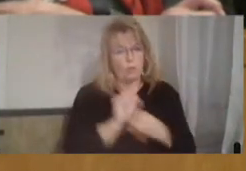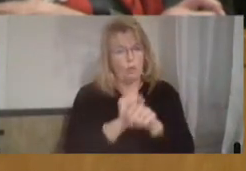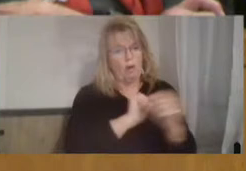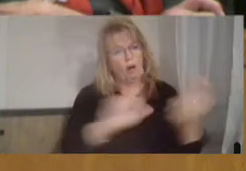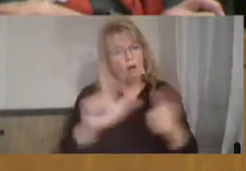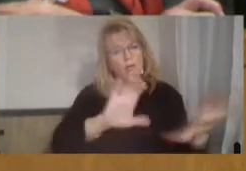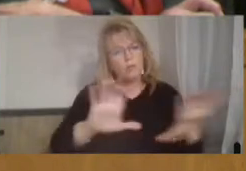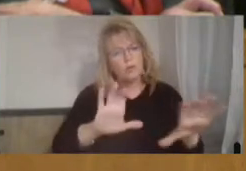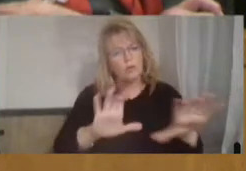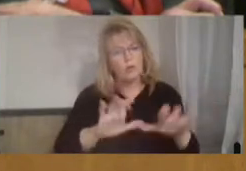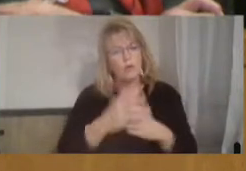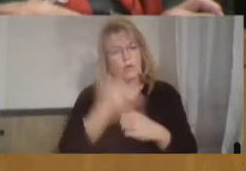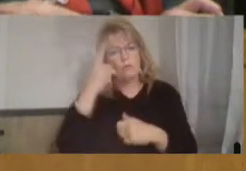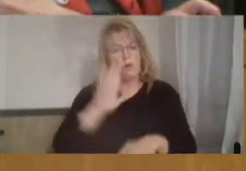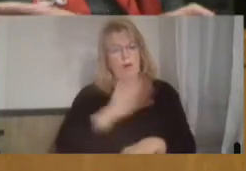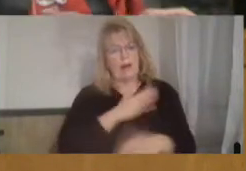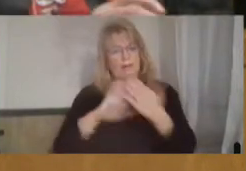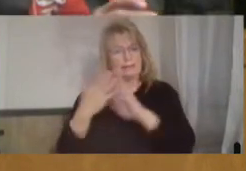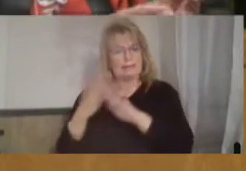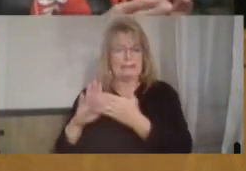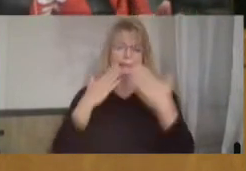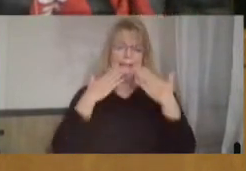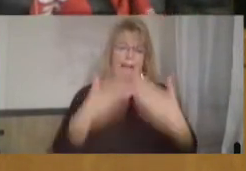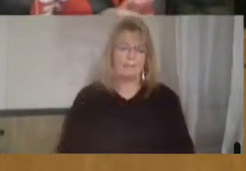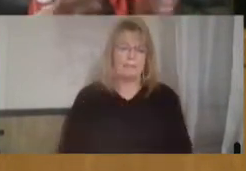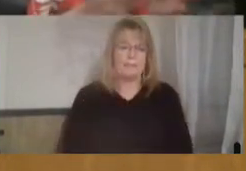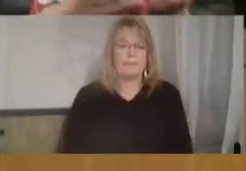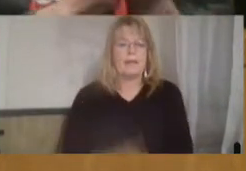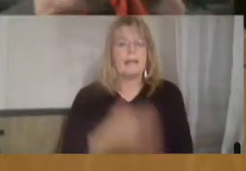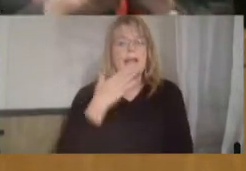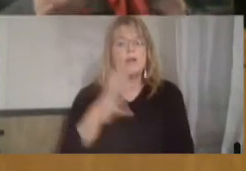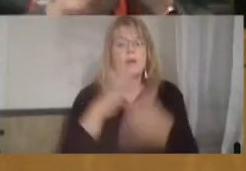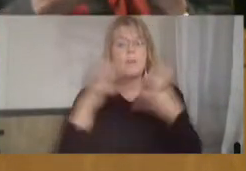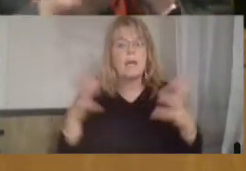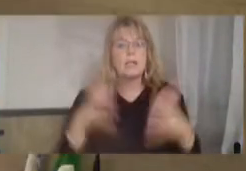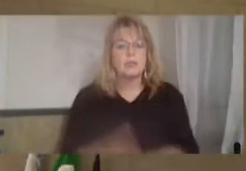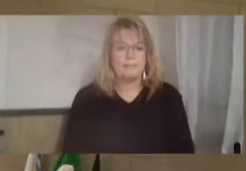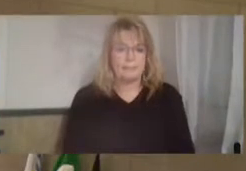on behalf of our city. Thank you very much.